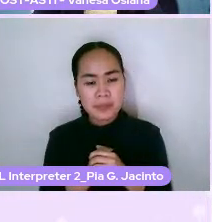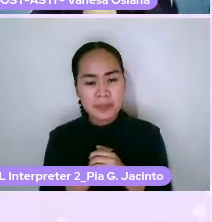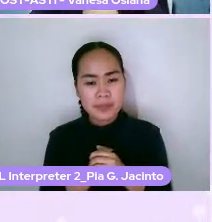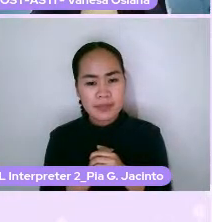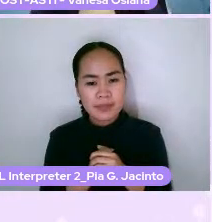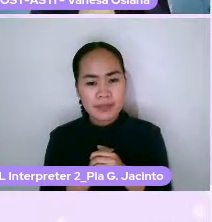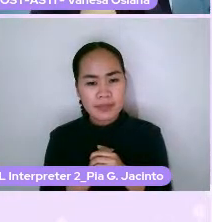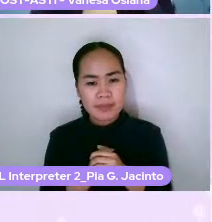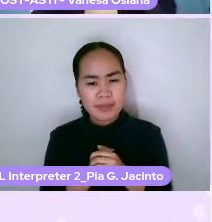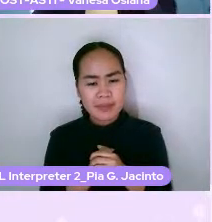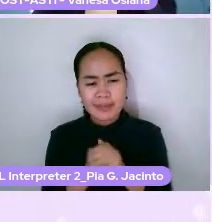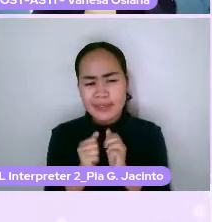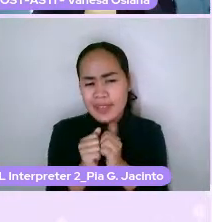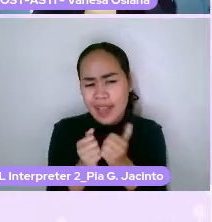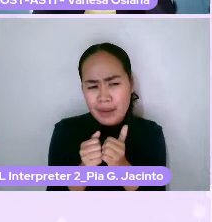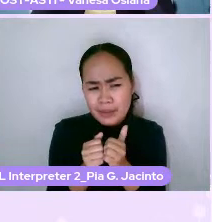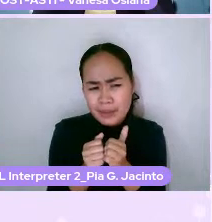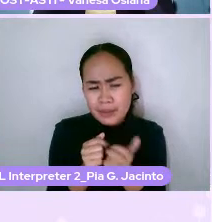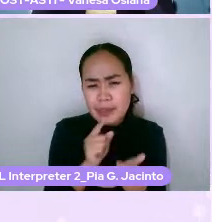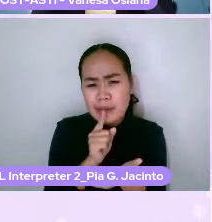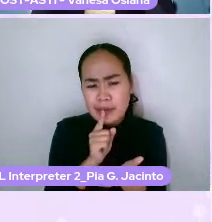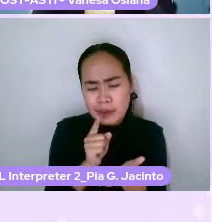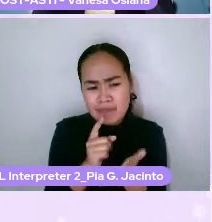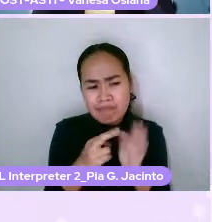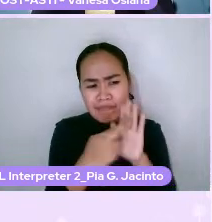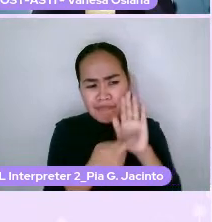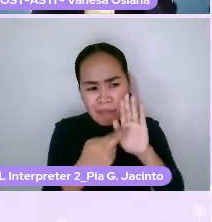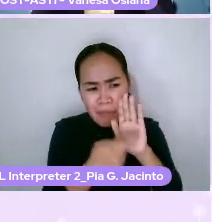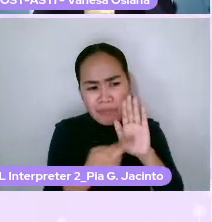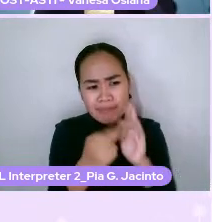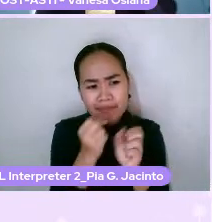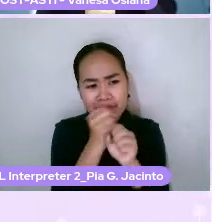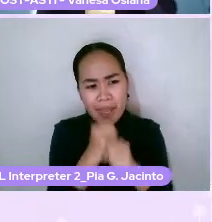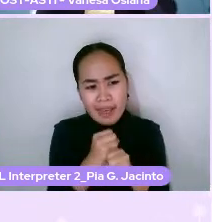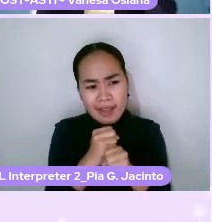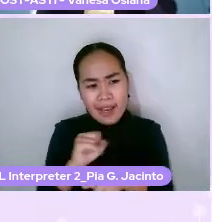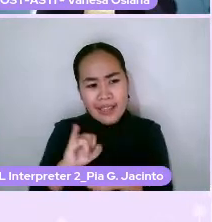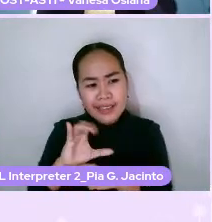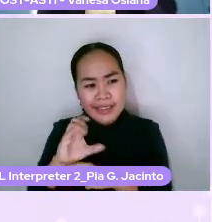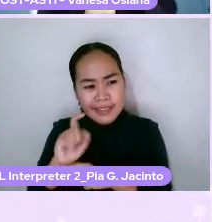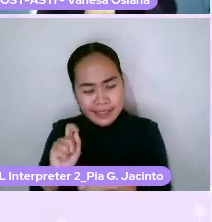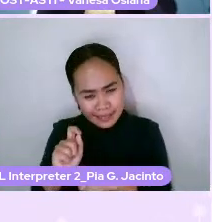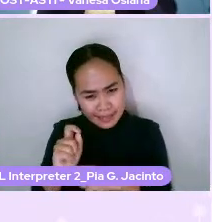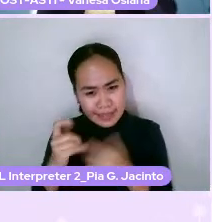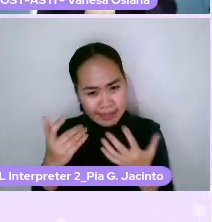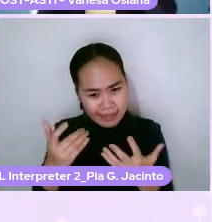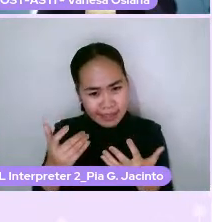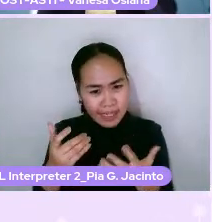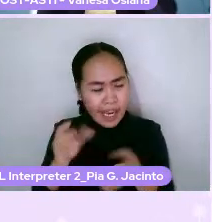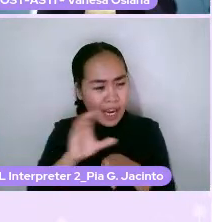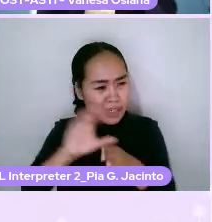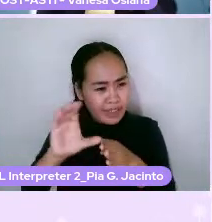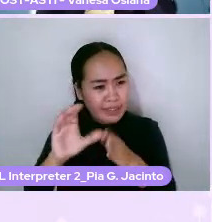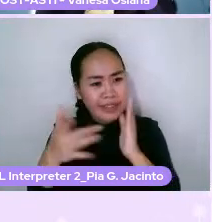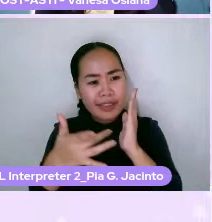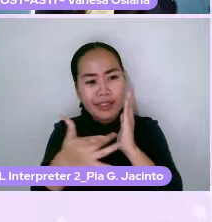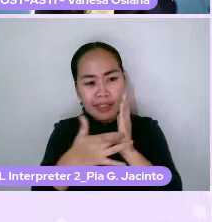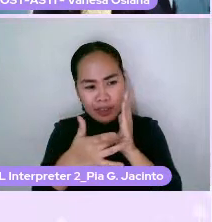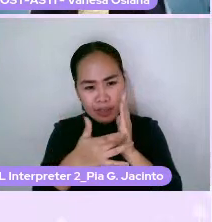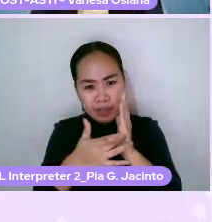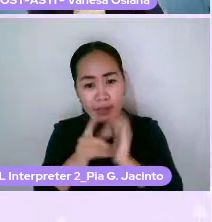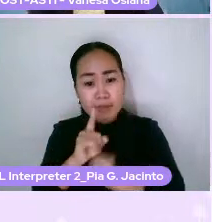So how do we get into these roles with a career in ICT, technology, and innovation fields?